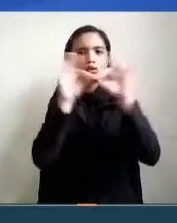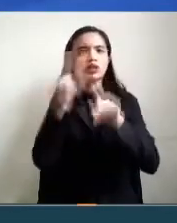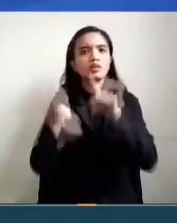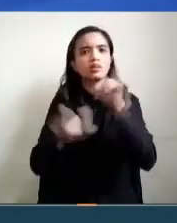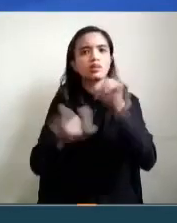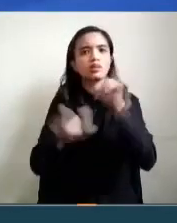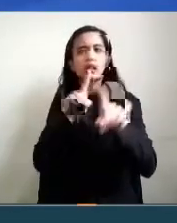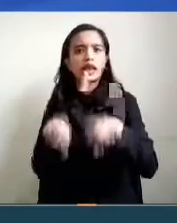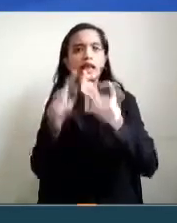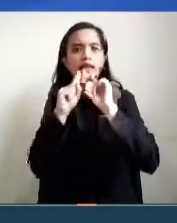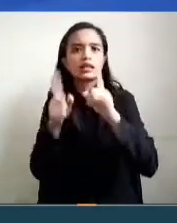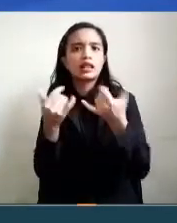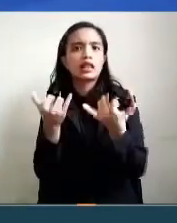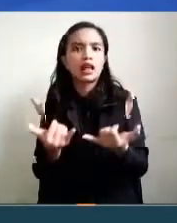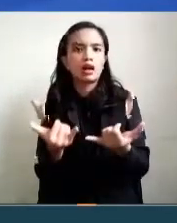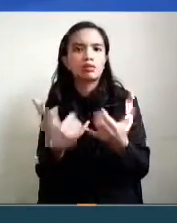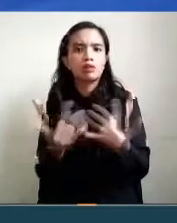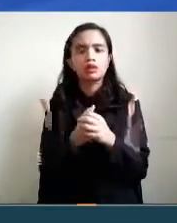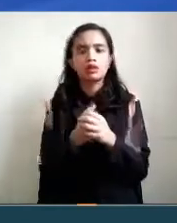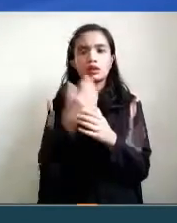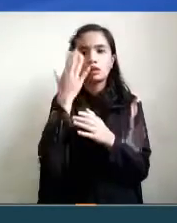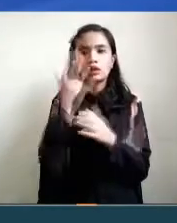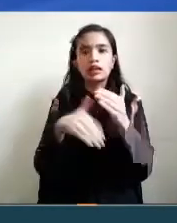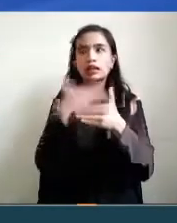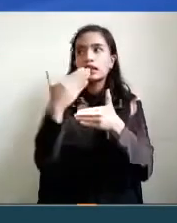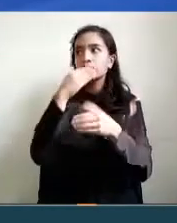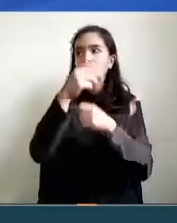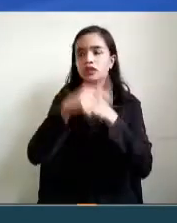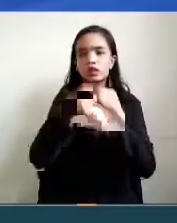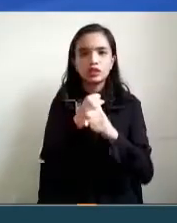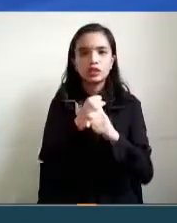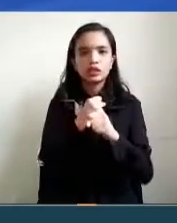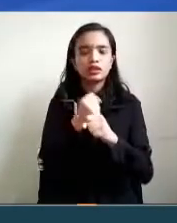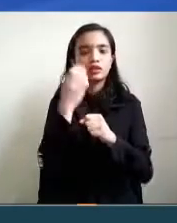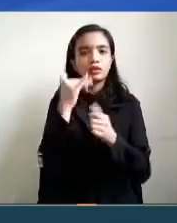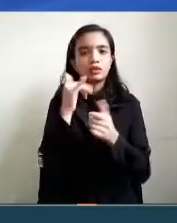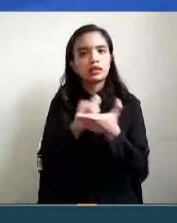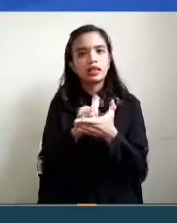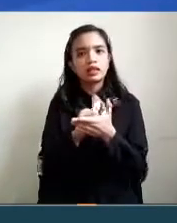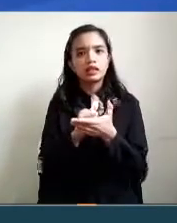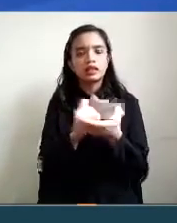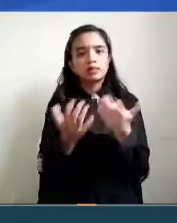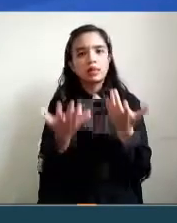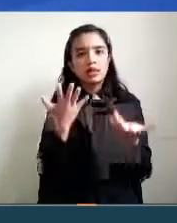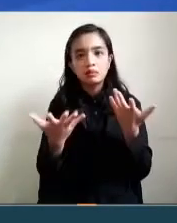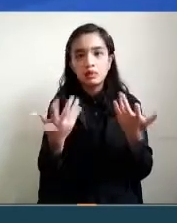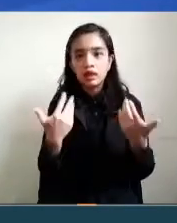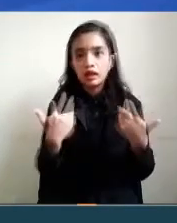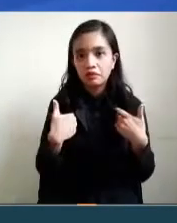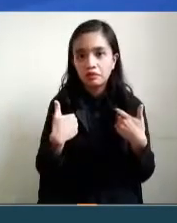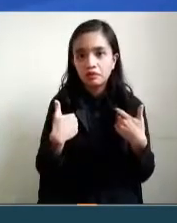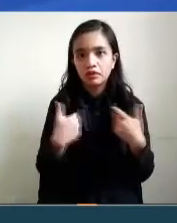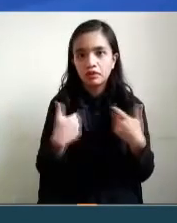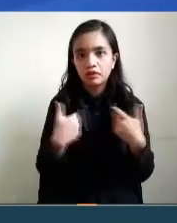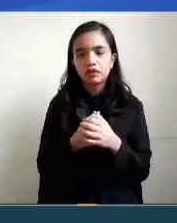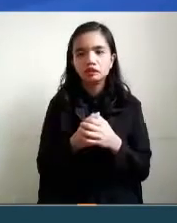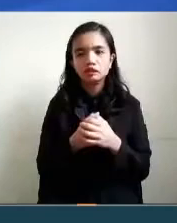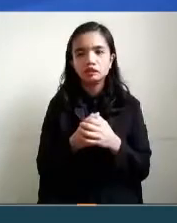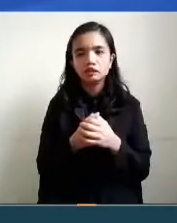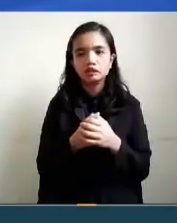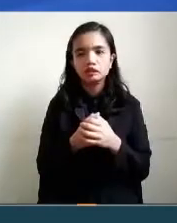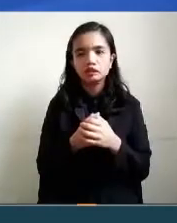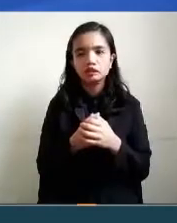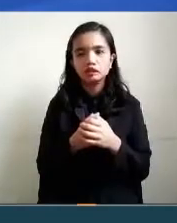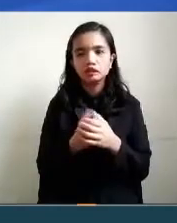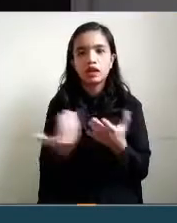between now and next year, when it's very likely that we're going to have another wrestling match with this